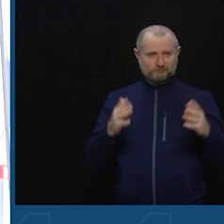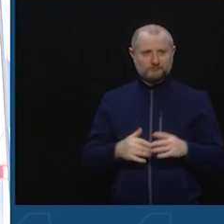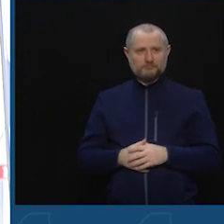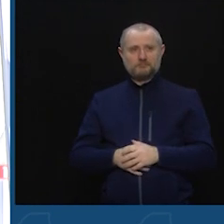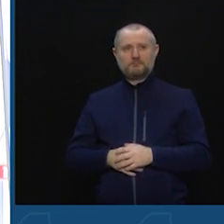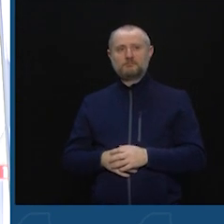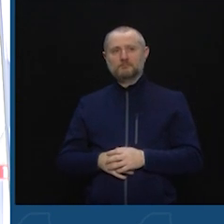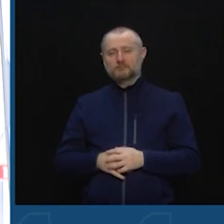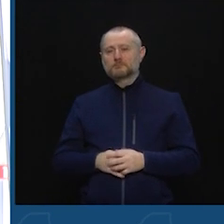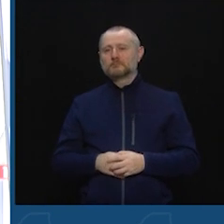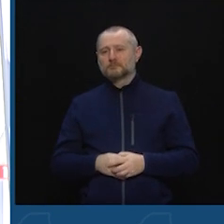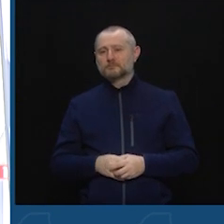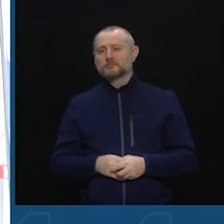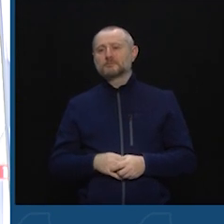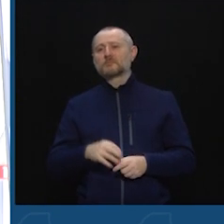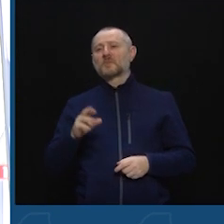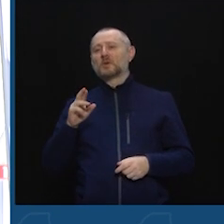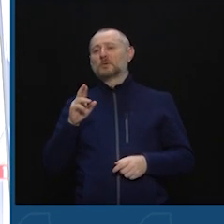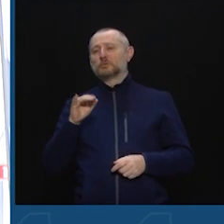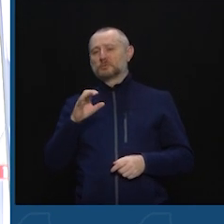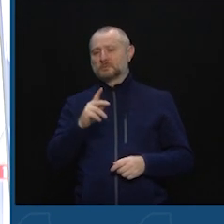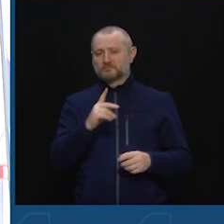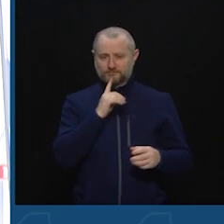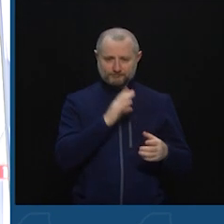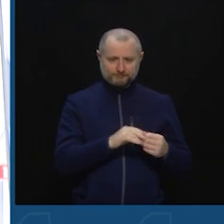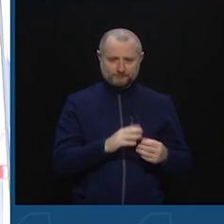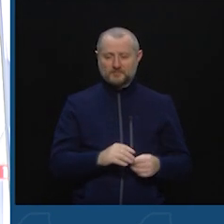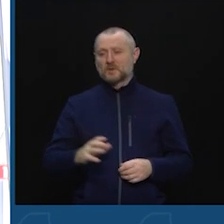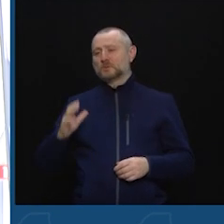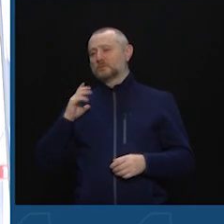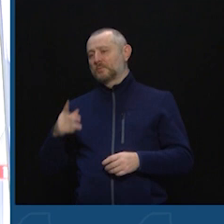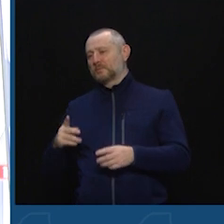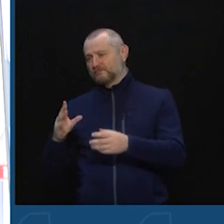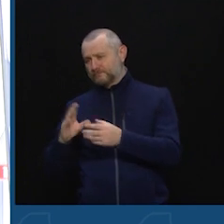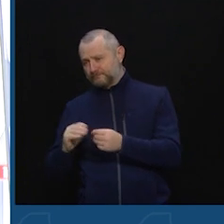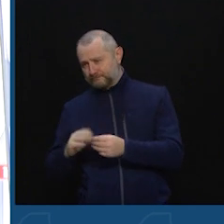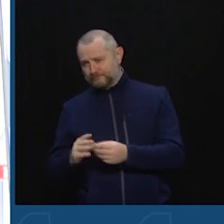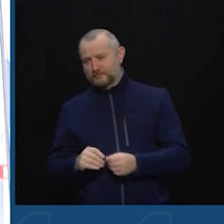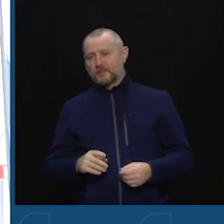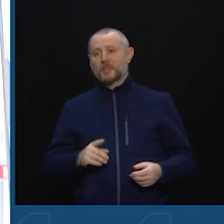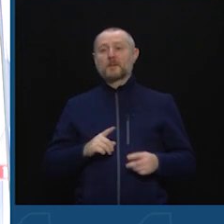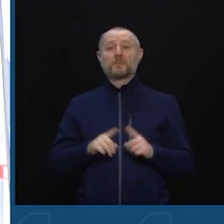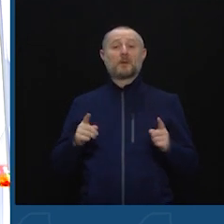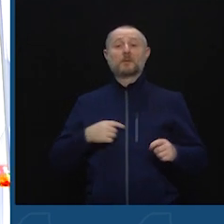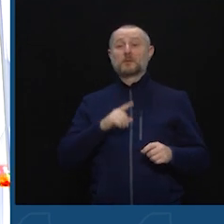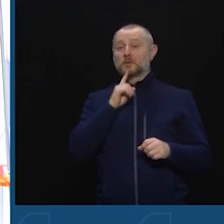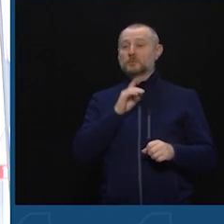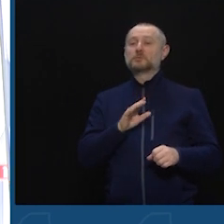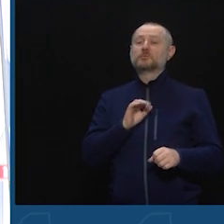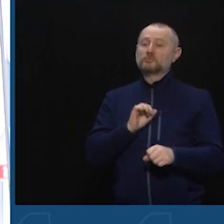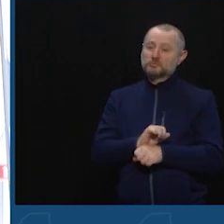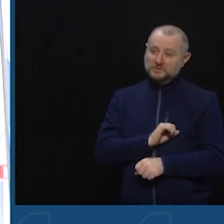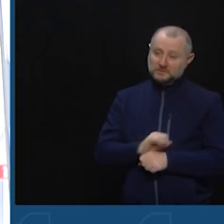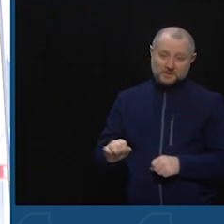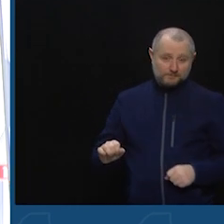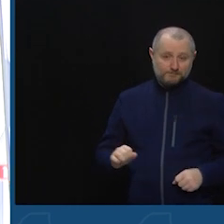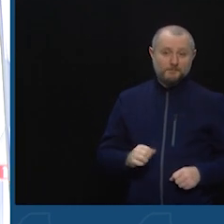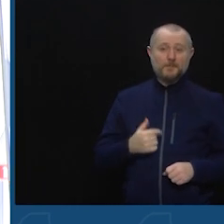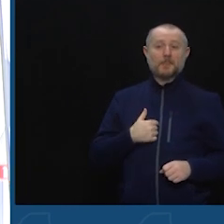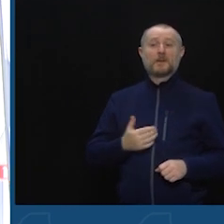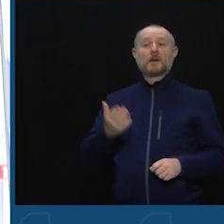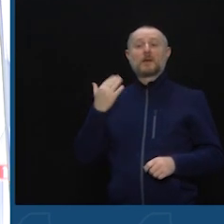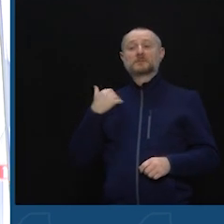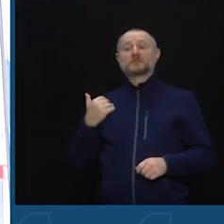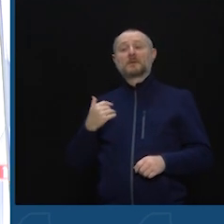Let me just say, and Rick can say, commissioners and on, but here's the reality of this. For the last 4.5 years, the engineer, Rick